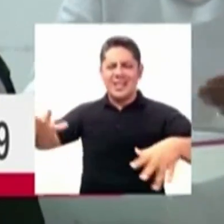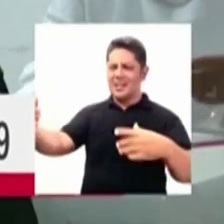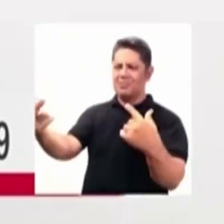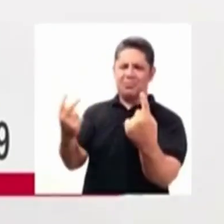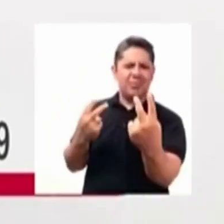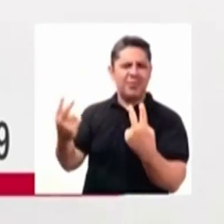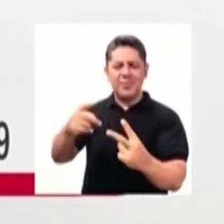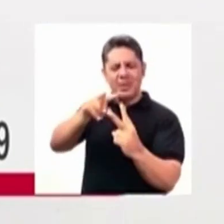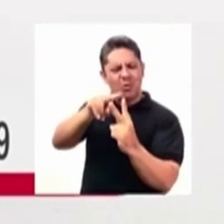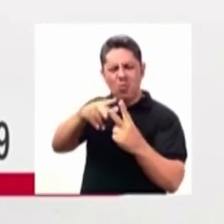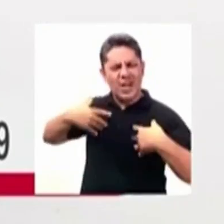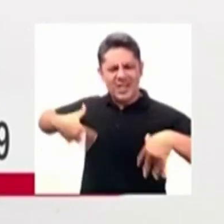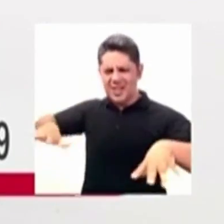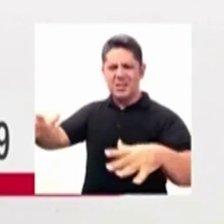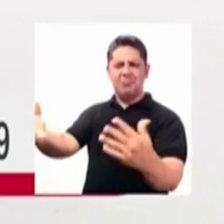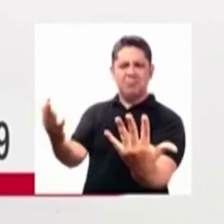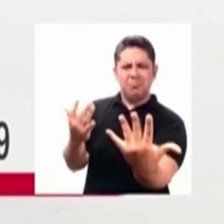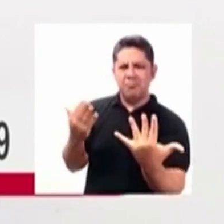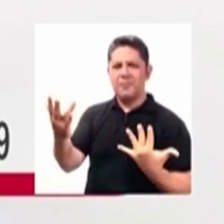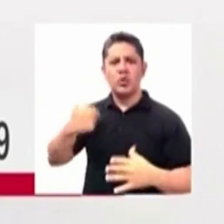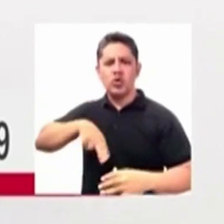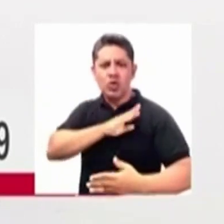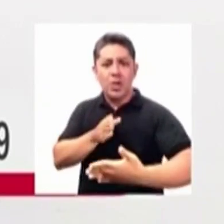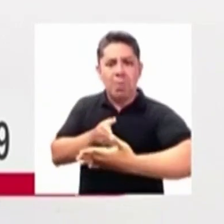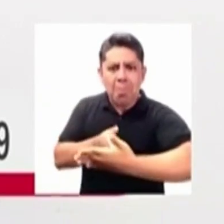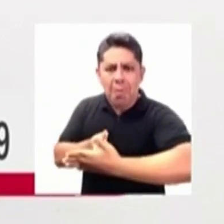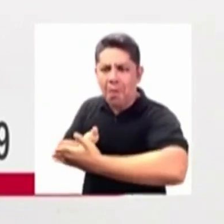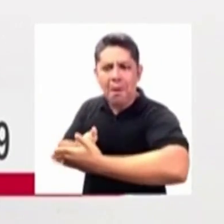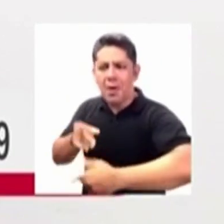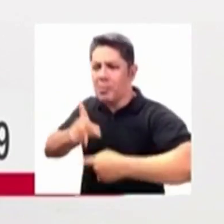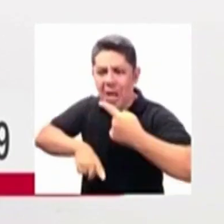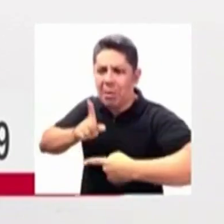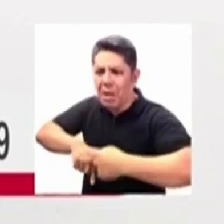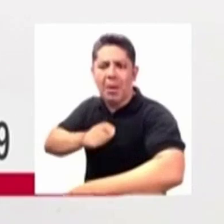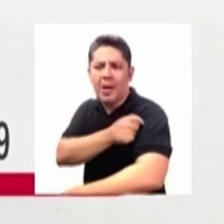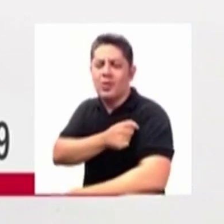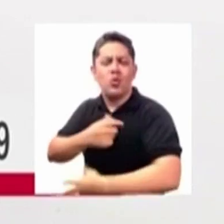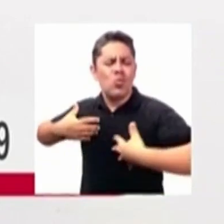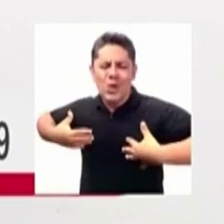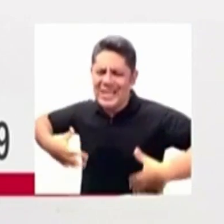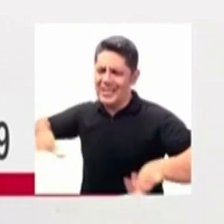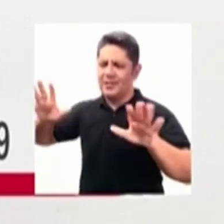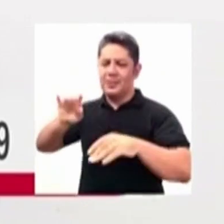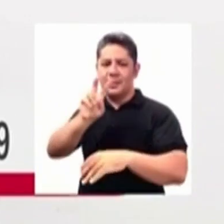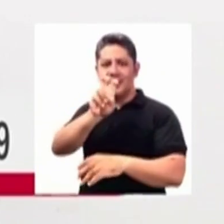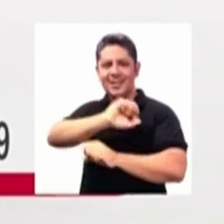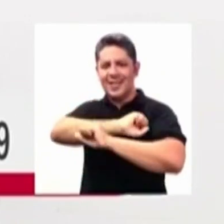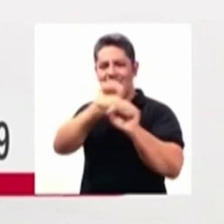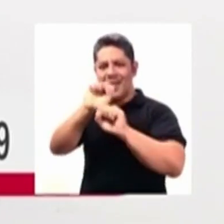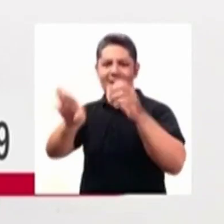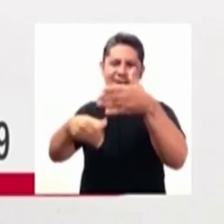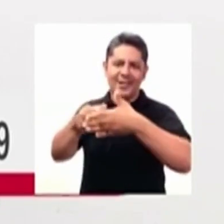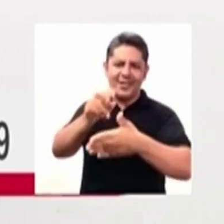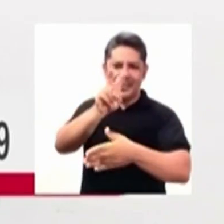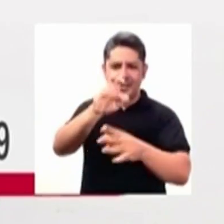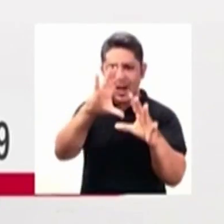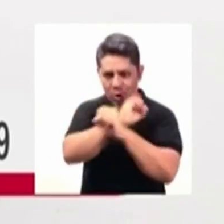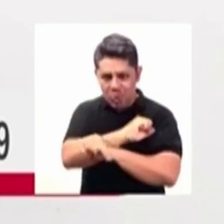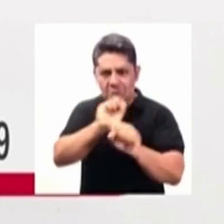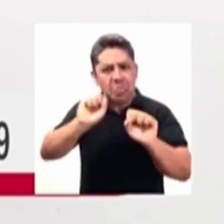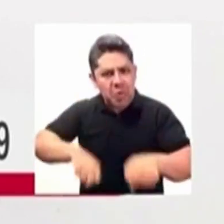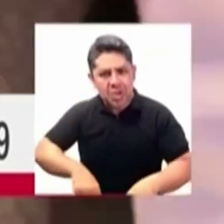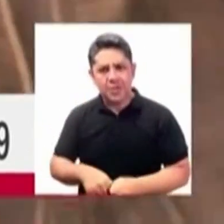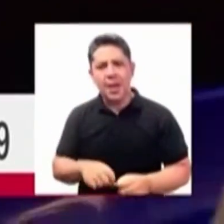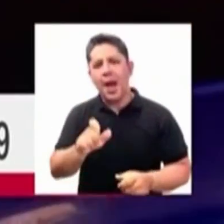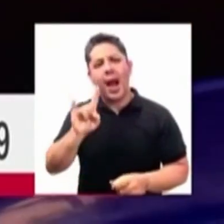extended hours from 7 a.m. to 7 p.m. in case anyone has difficulty to reach here. We can also set aside your appointment here. We will